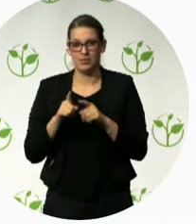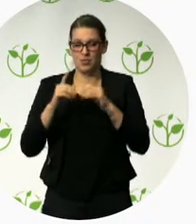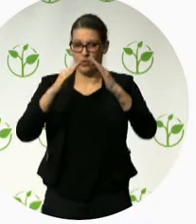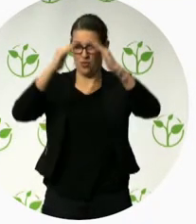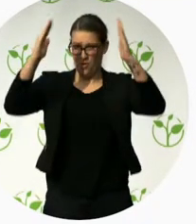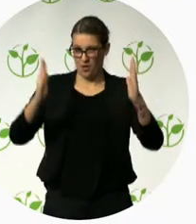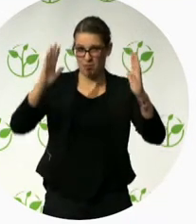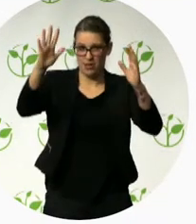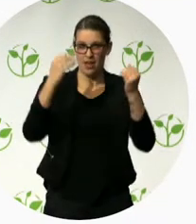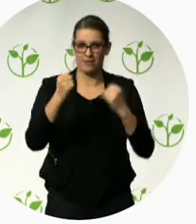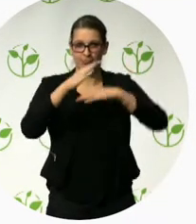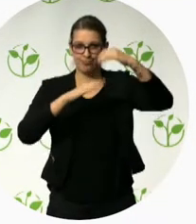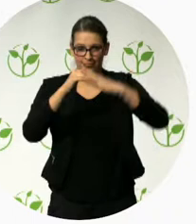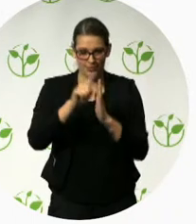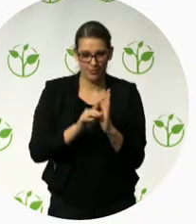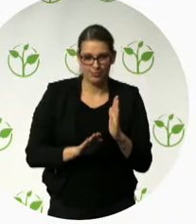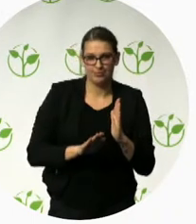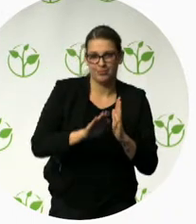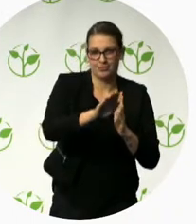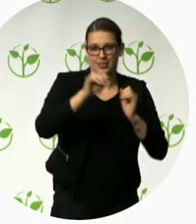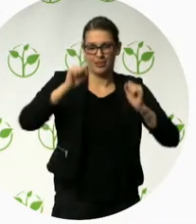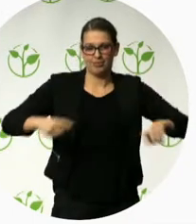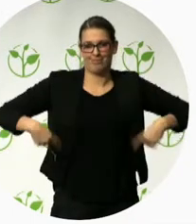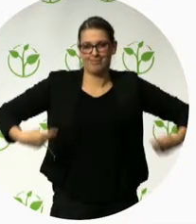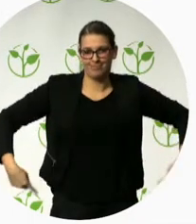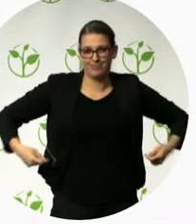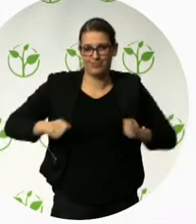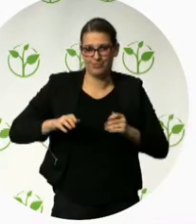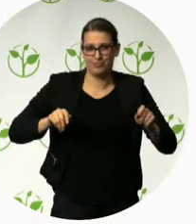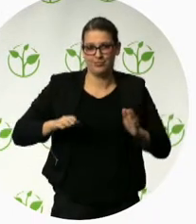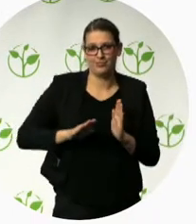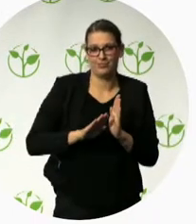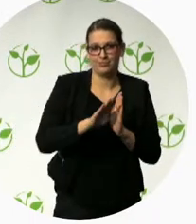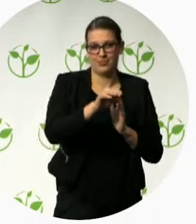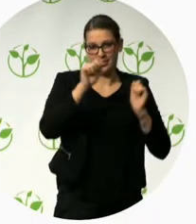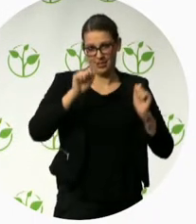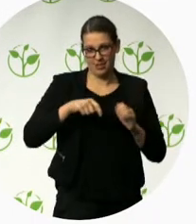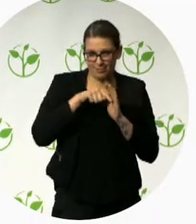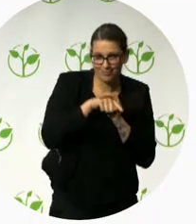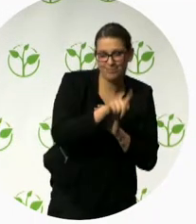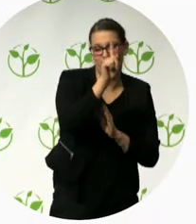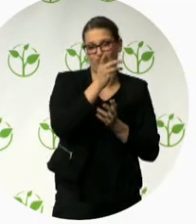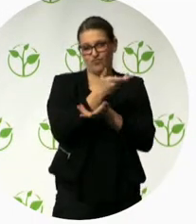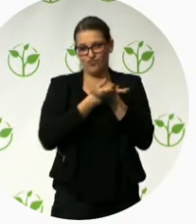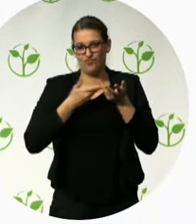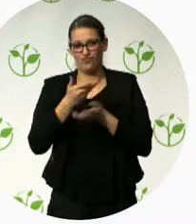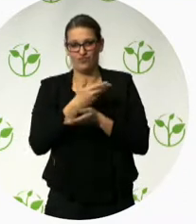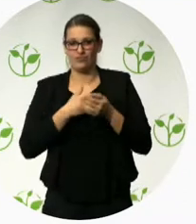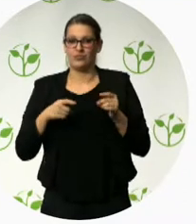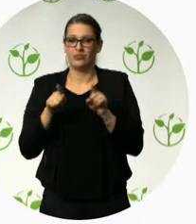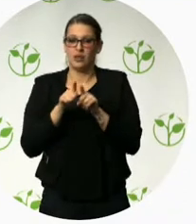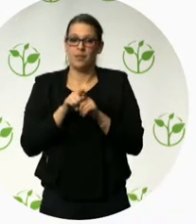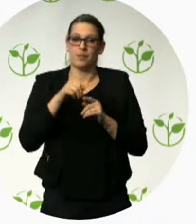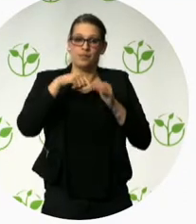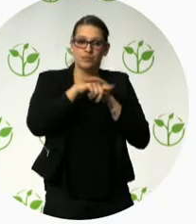dining hall. She easily can growing pretty strongly going at school, and she says, wheels are my